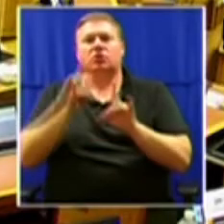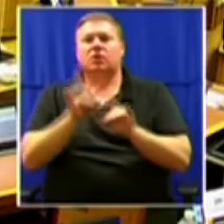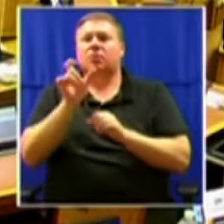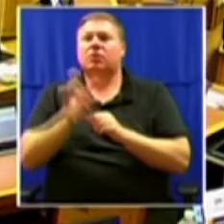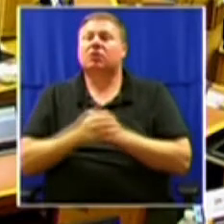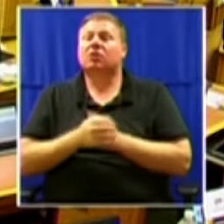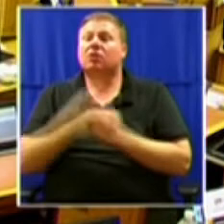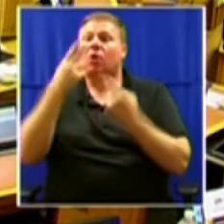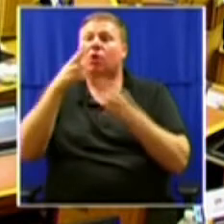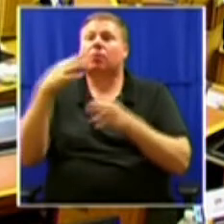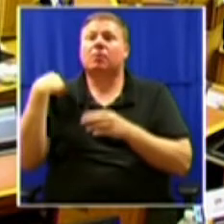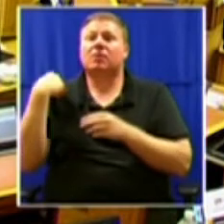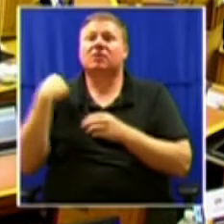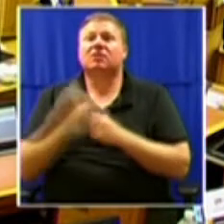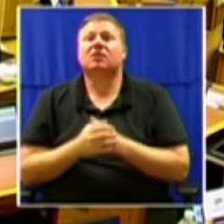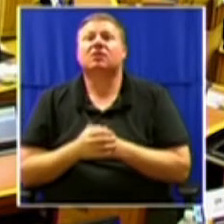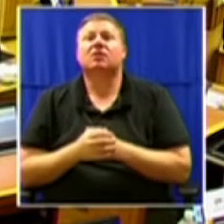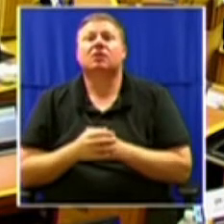Honourable Minister.